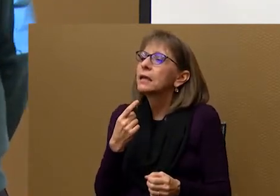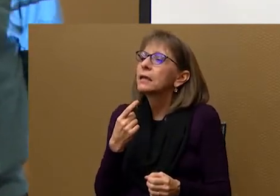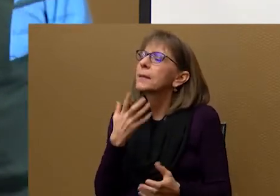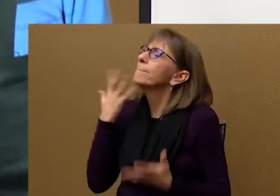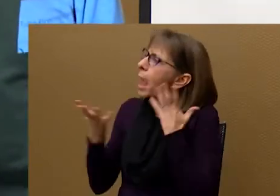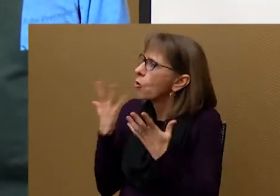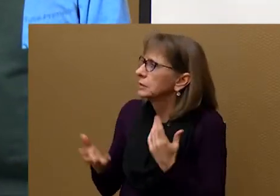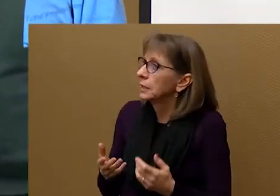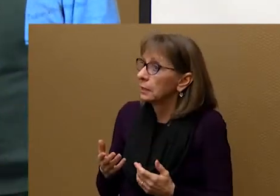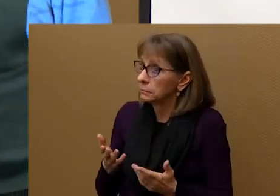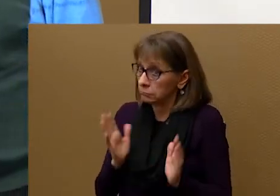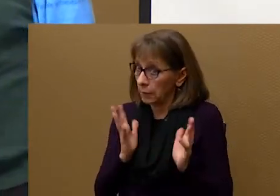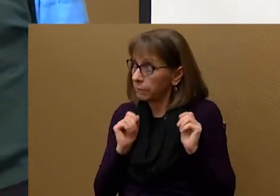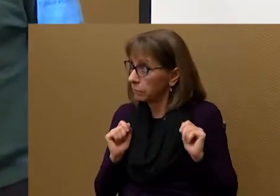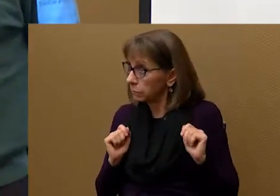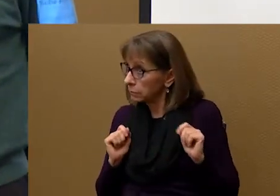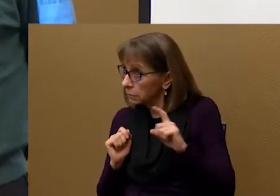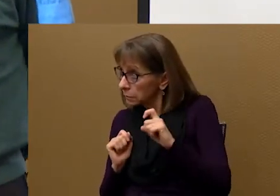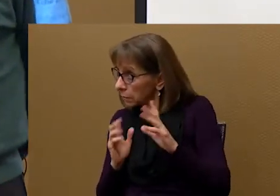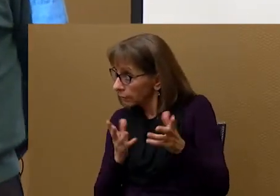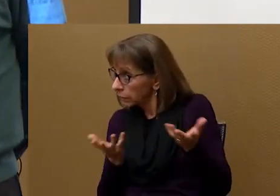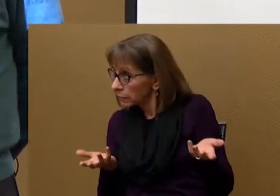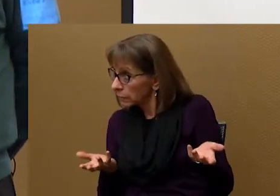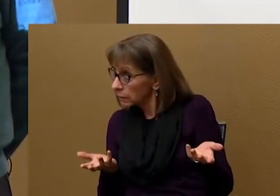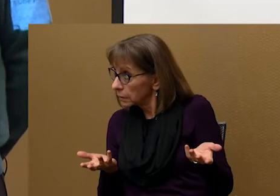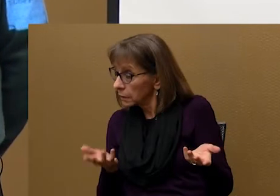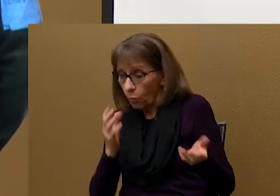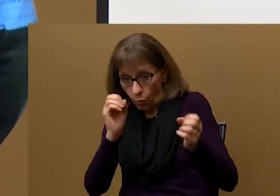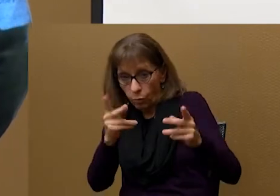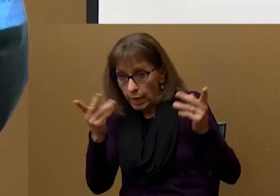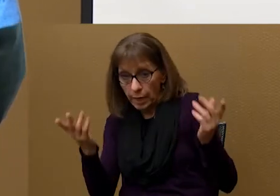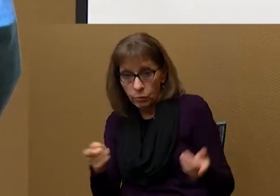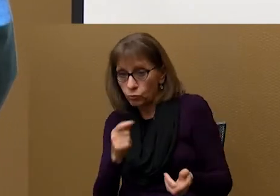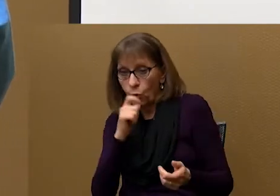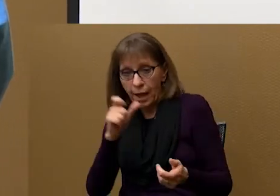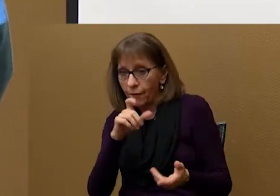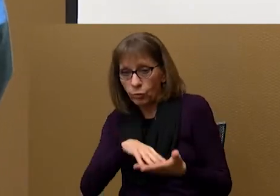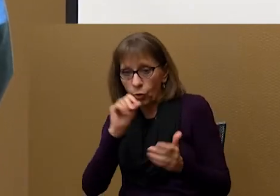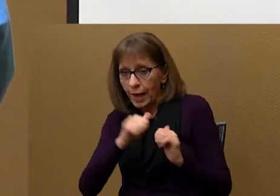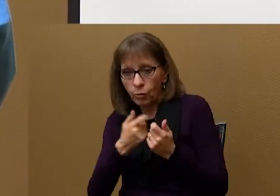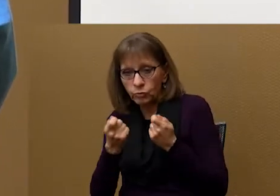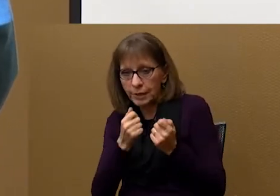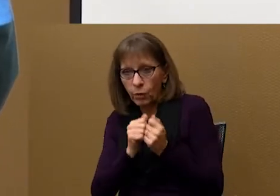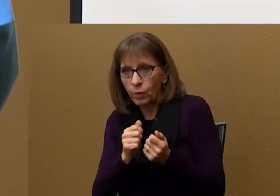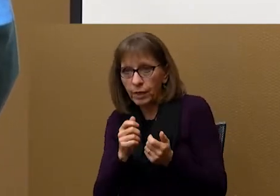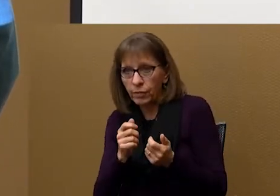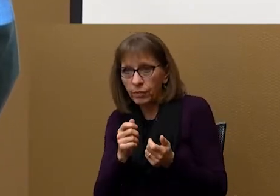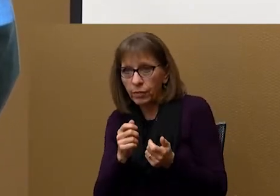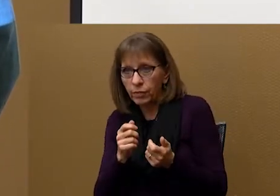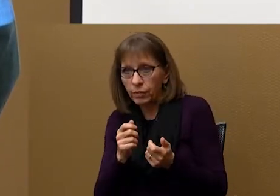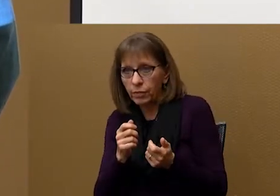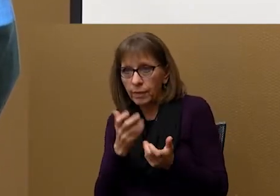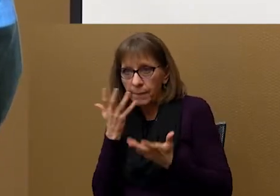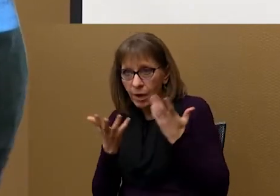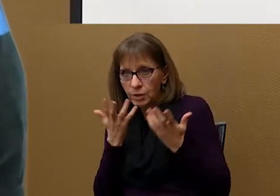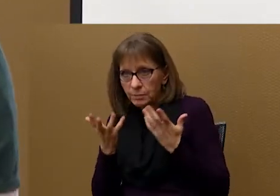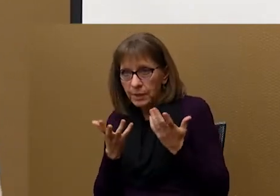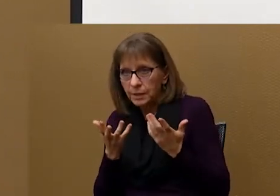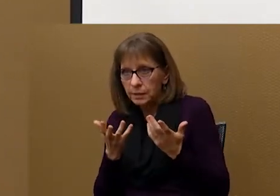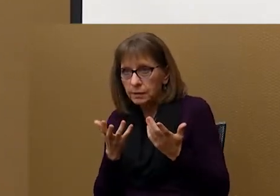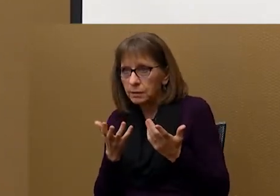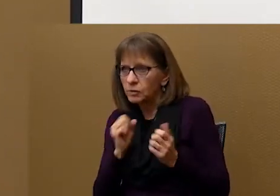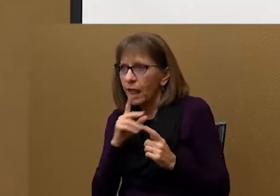it's embarrassing. You just like, okay, you don't have to learn how to deal with it being, there's nothing to be.